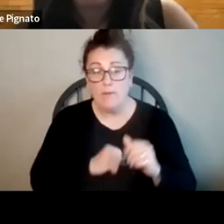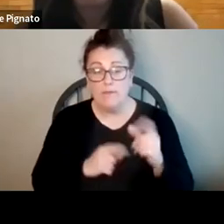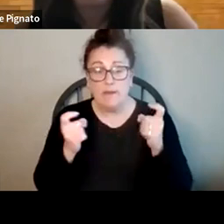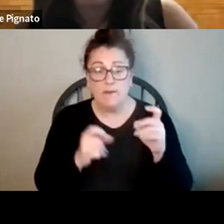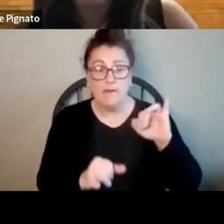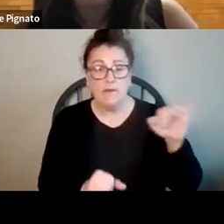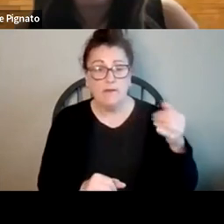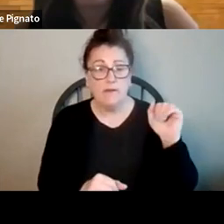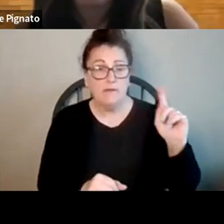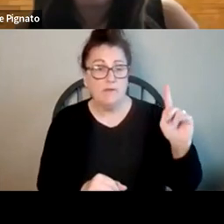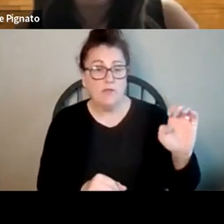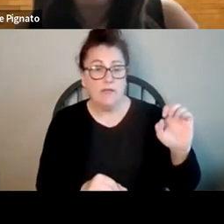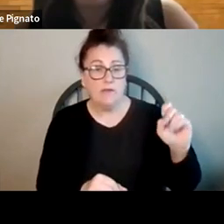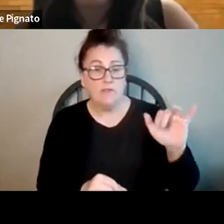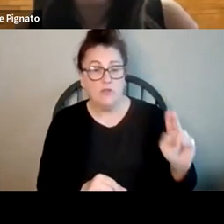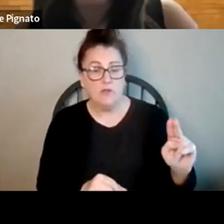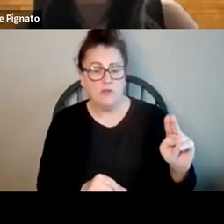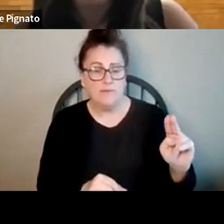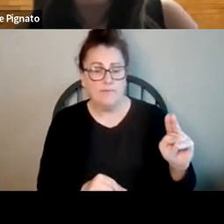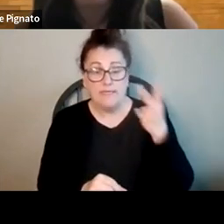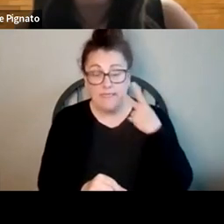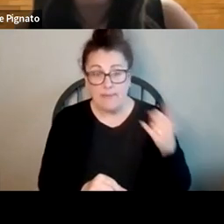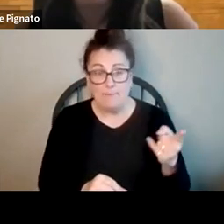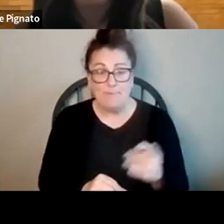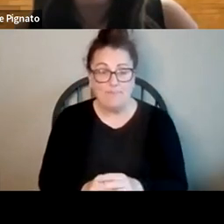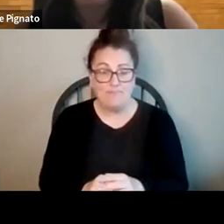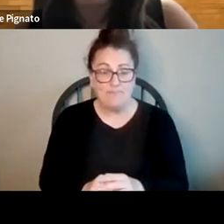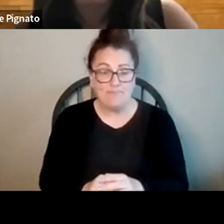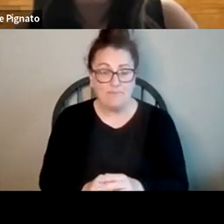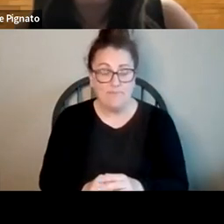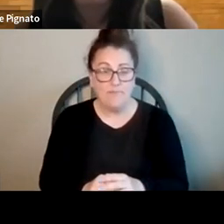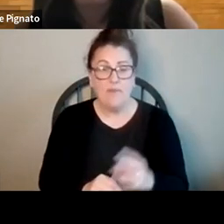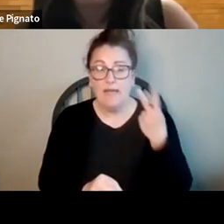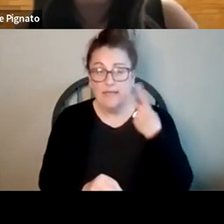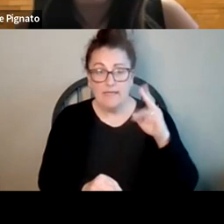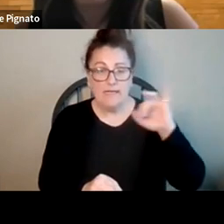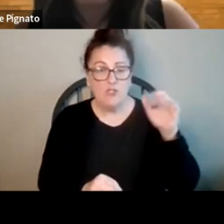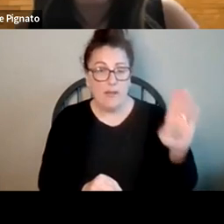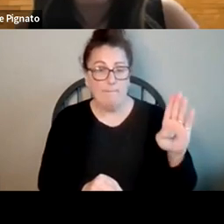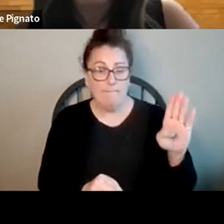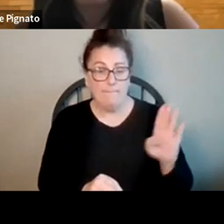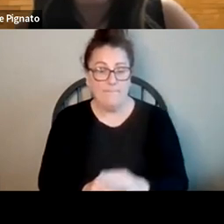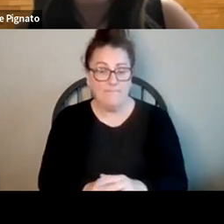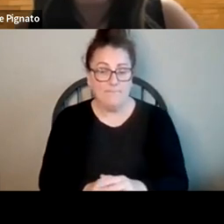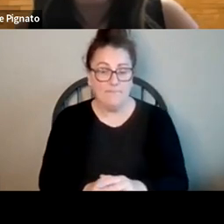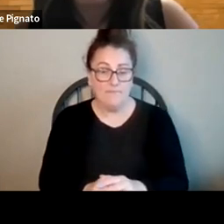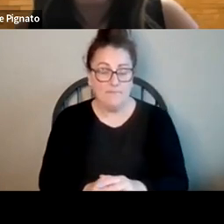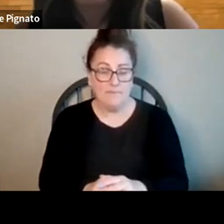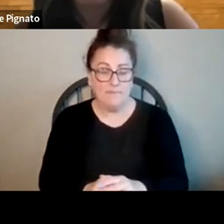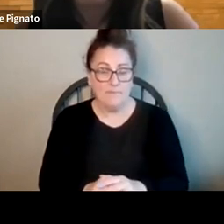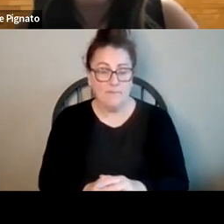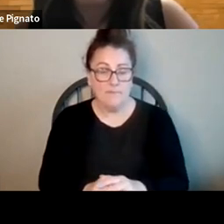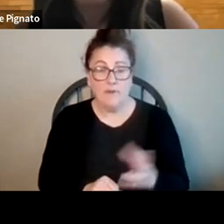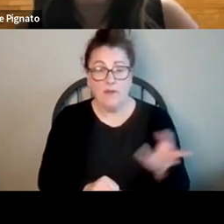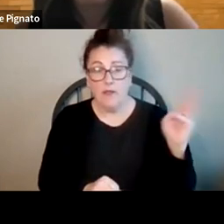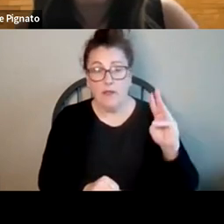Stern. Do I see folks? I see you. Okay, I see Jacob.